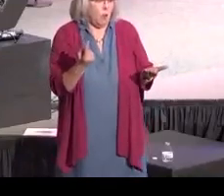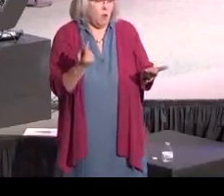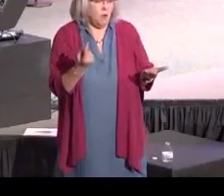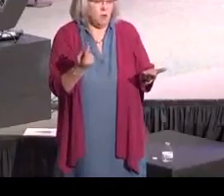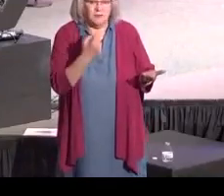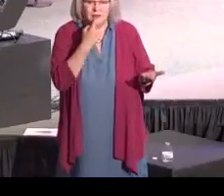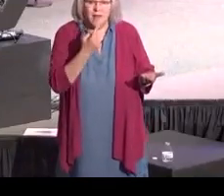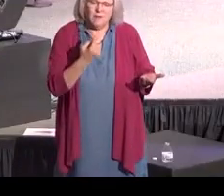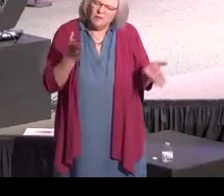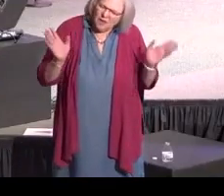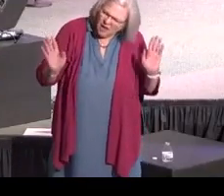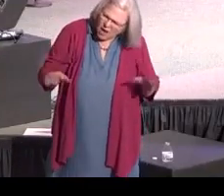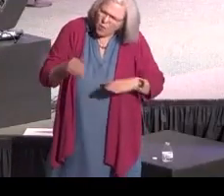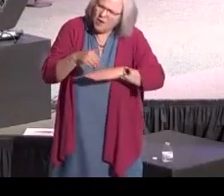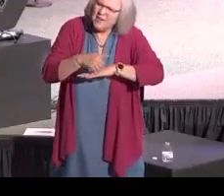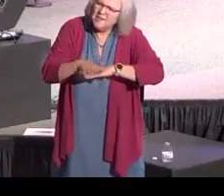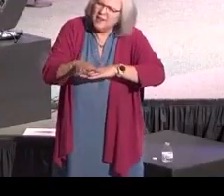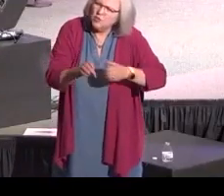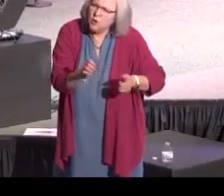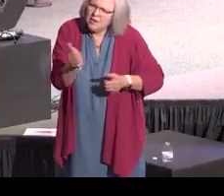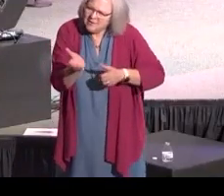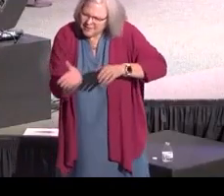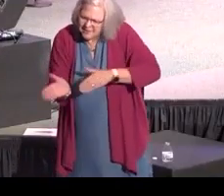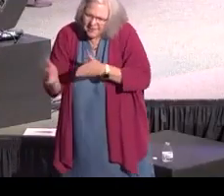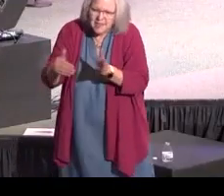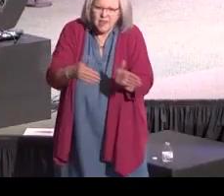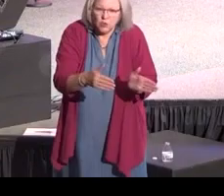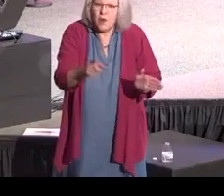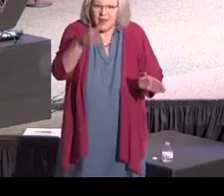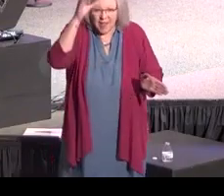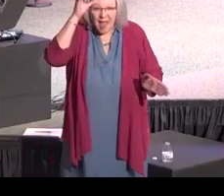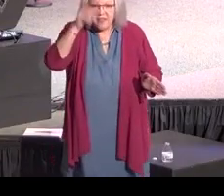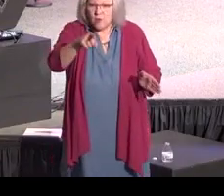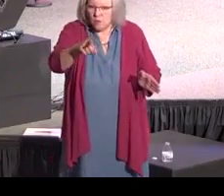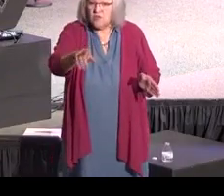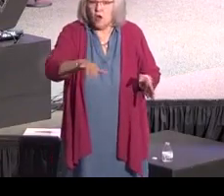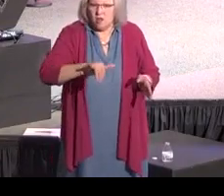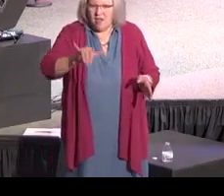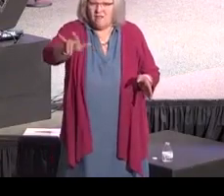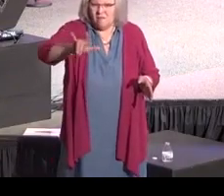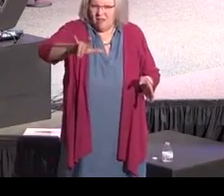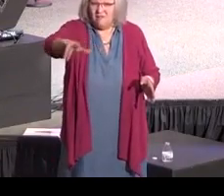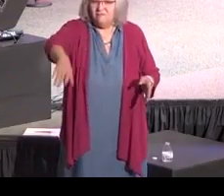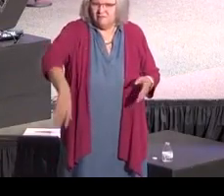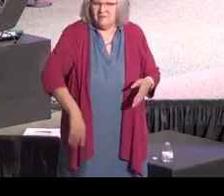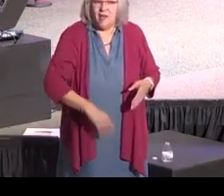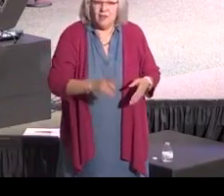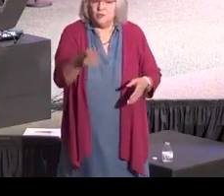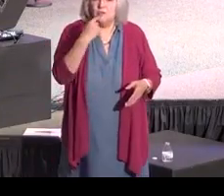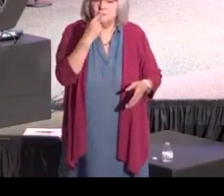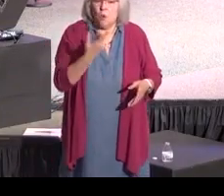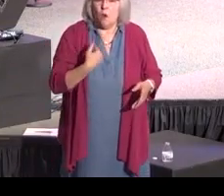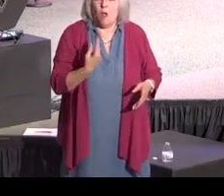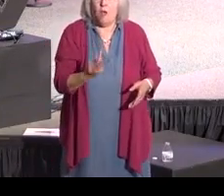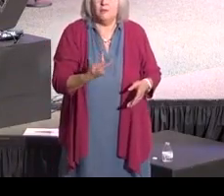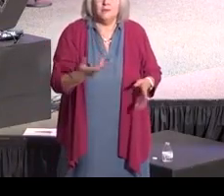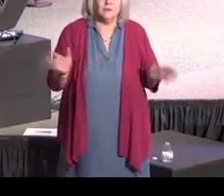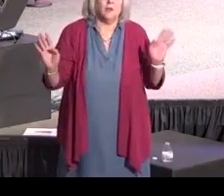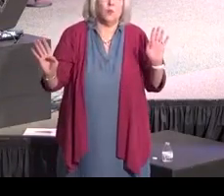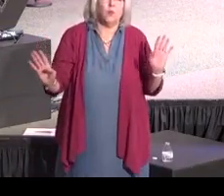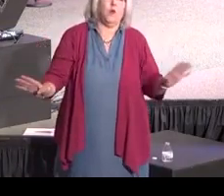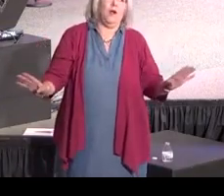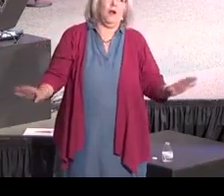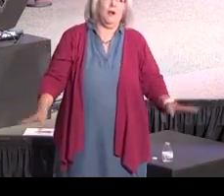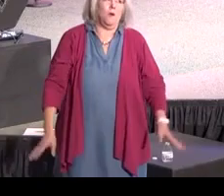they said, we're going to send you on a detour. We're going to reroute you. Instead of going to Frankfurt, you're going to Newark. Okay, well, that's